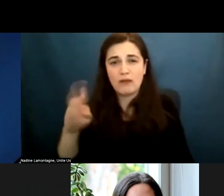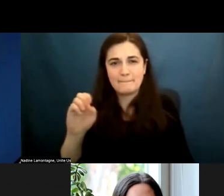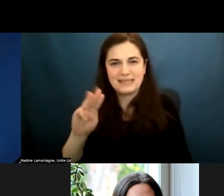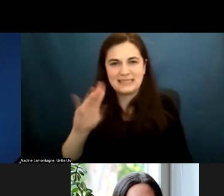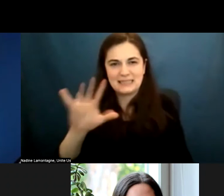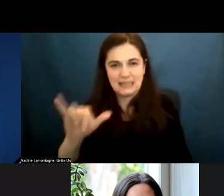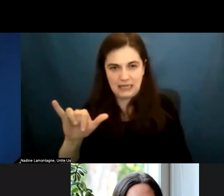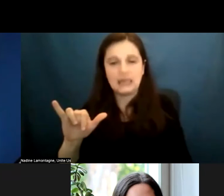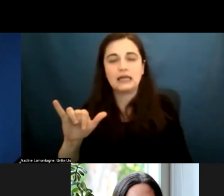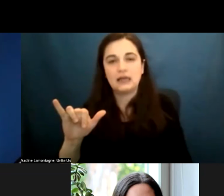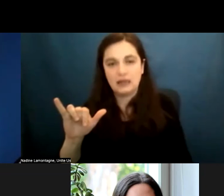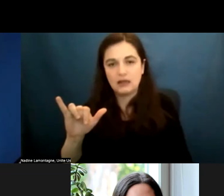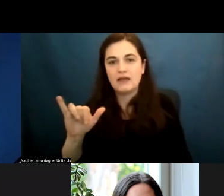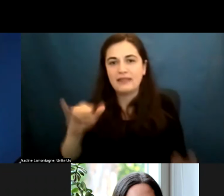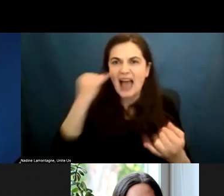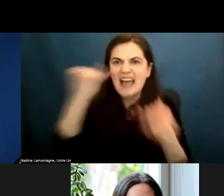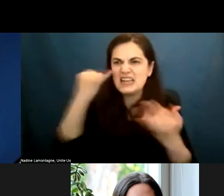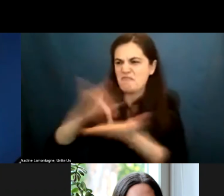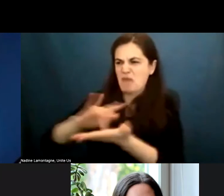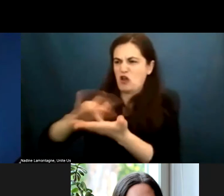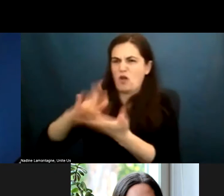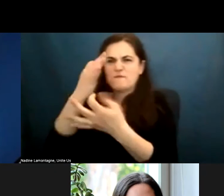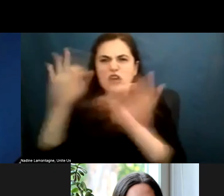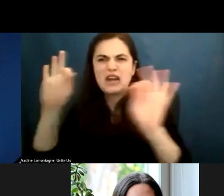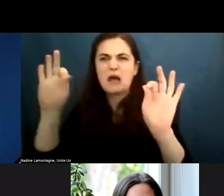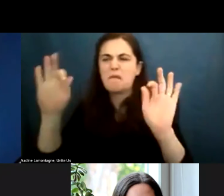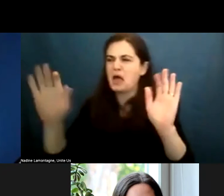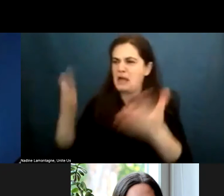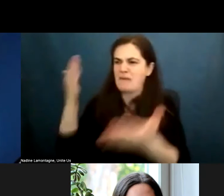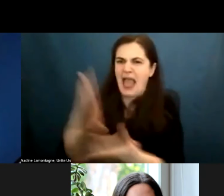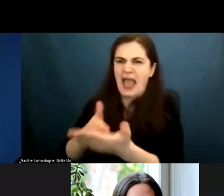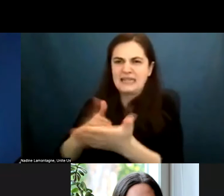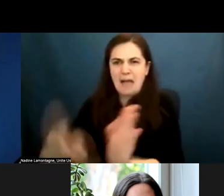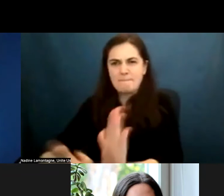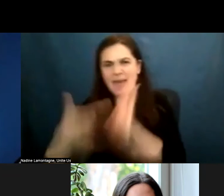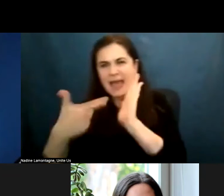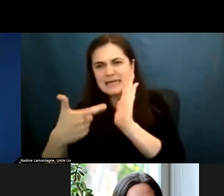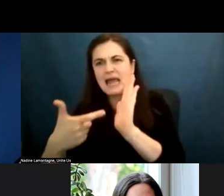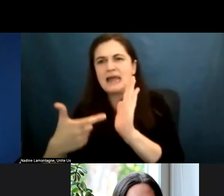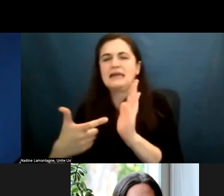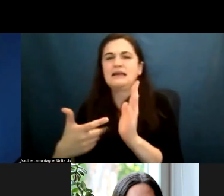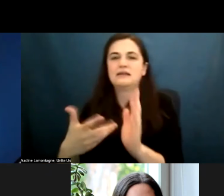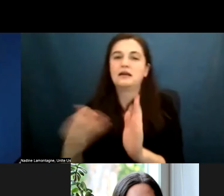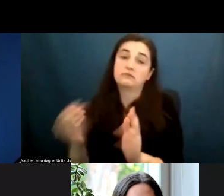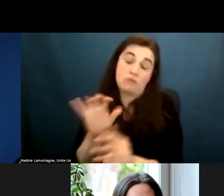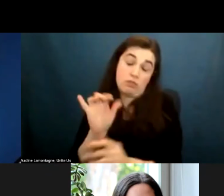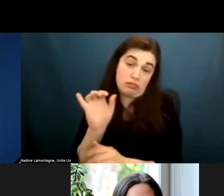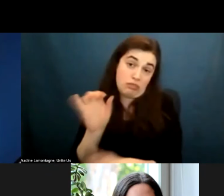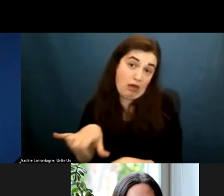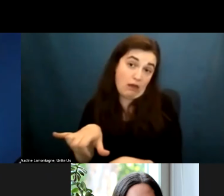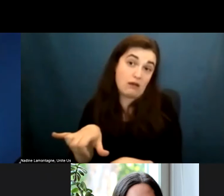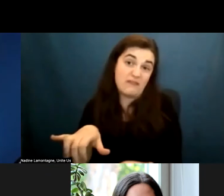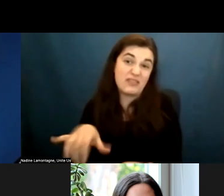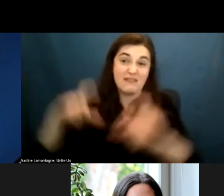in the idea of medical freedom and are anti-mandate. And so there's lots of ways that sort of the Venn